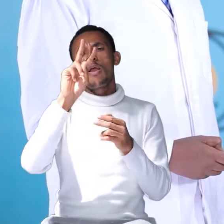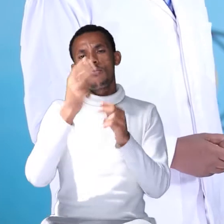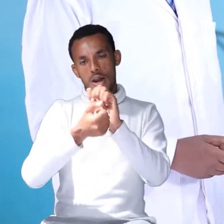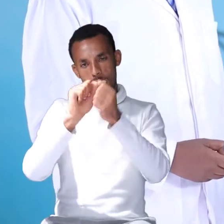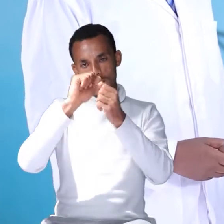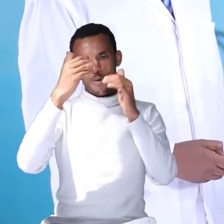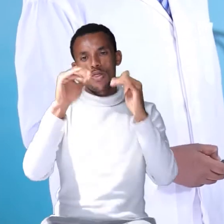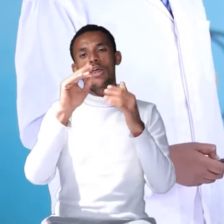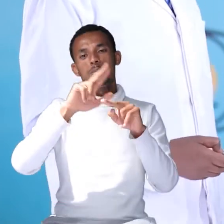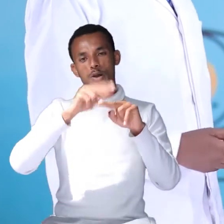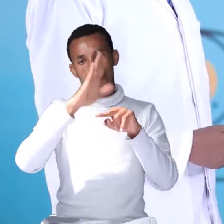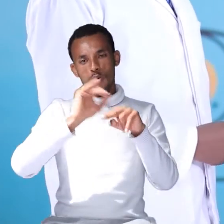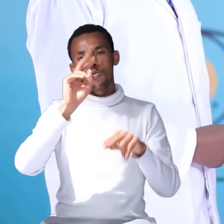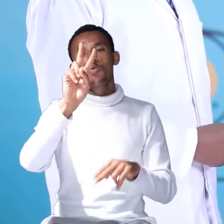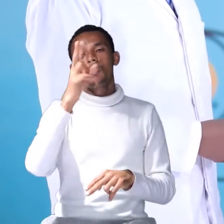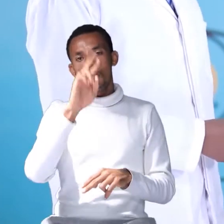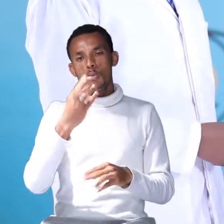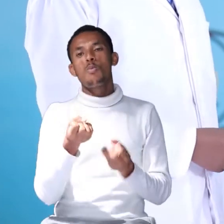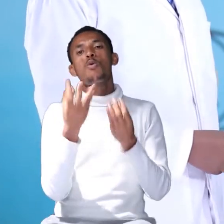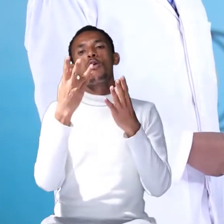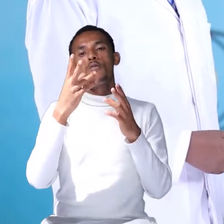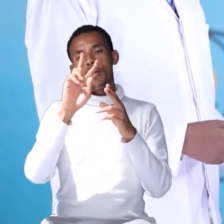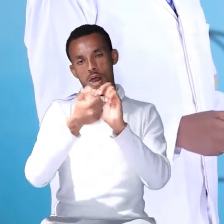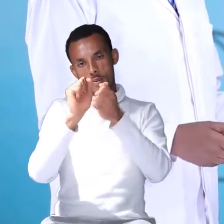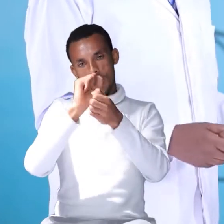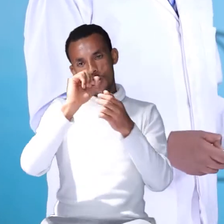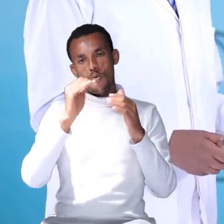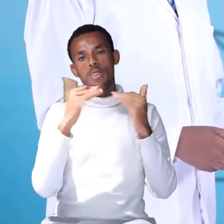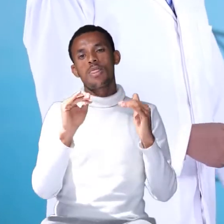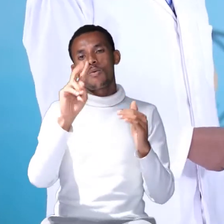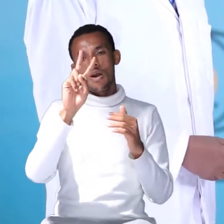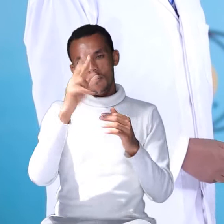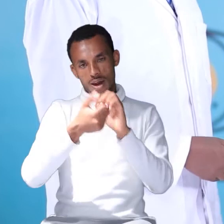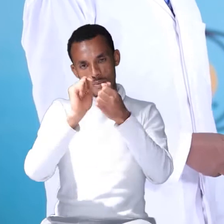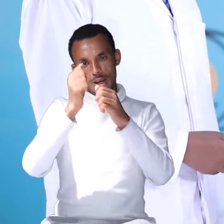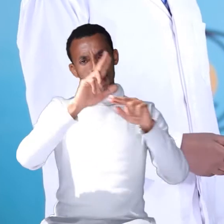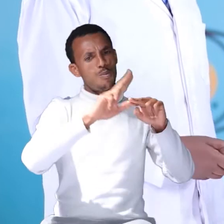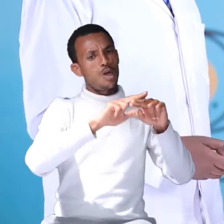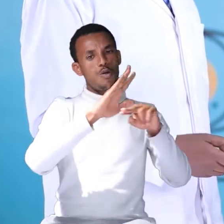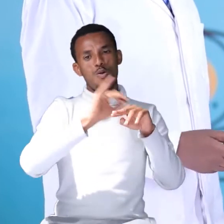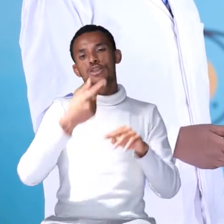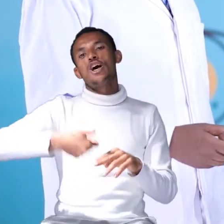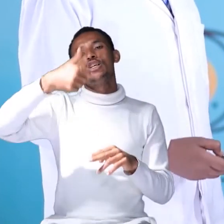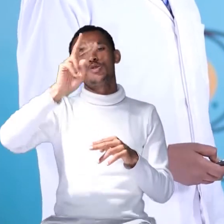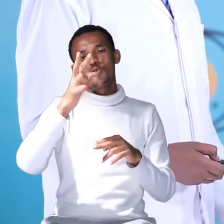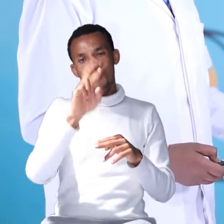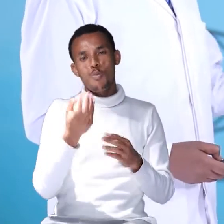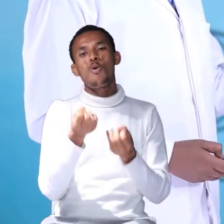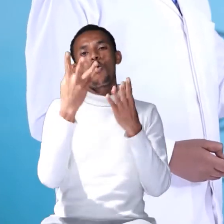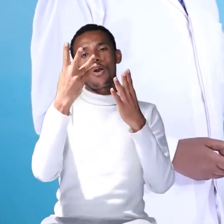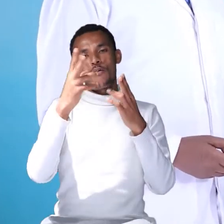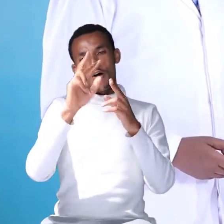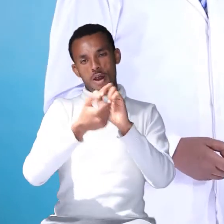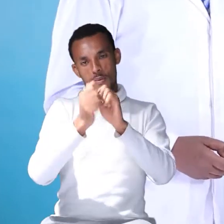quantity depends on two or more variable quantities. One variable depends upon the other two or more variables.